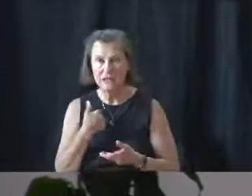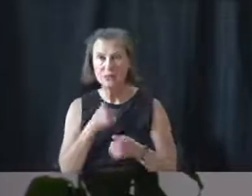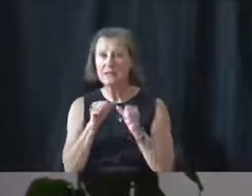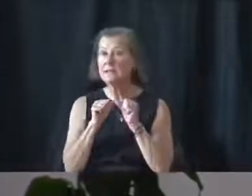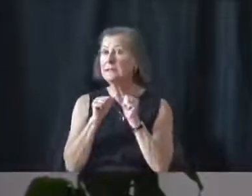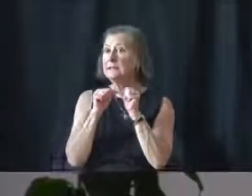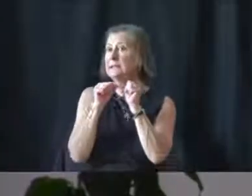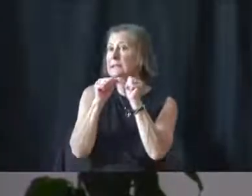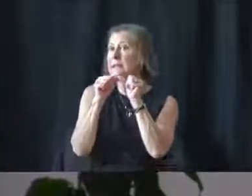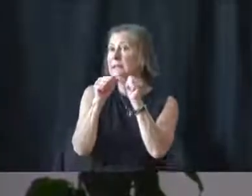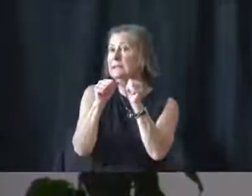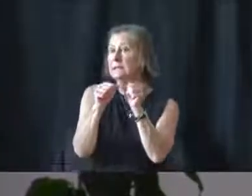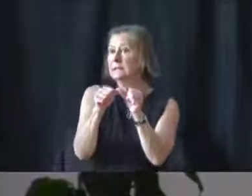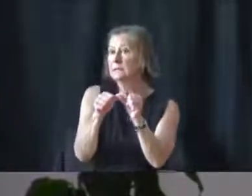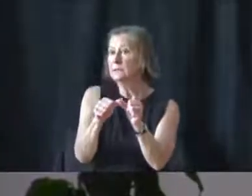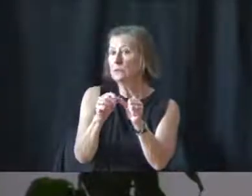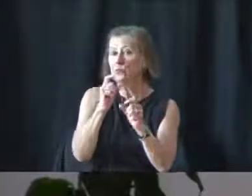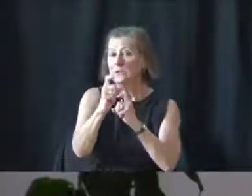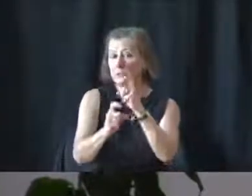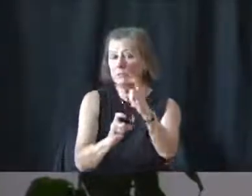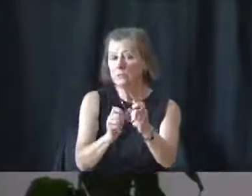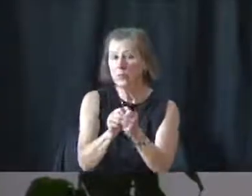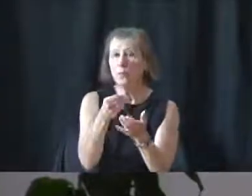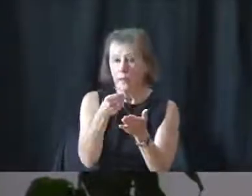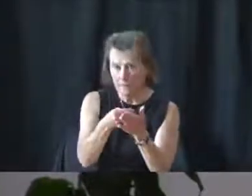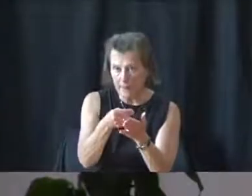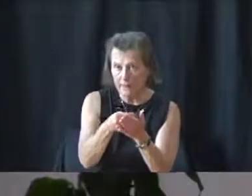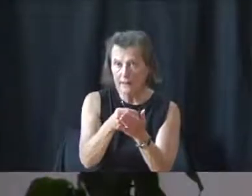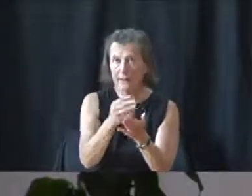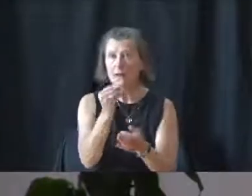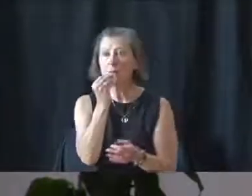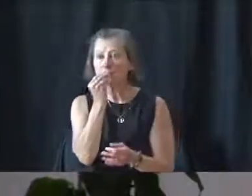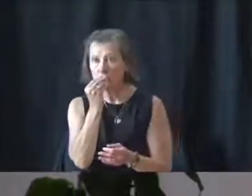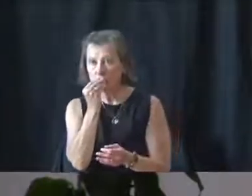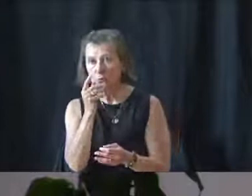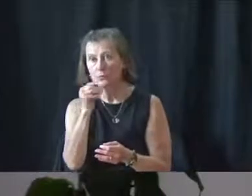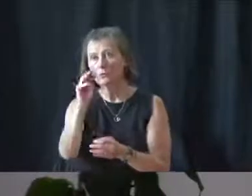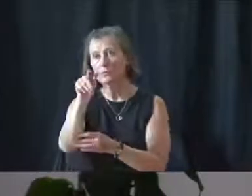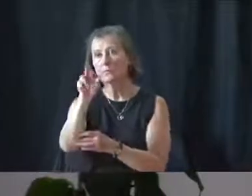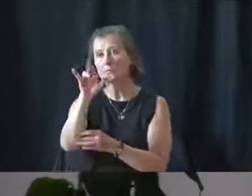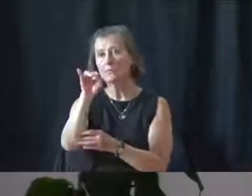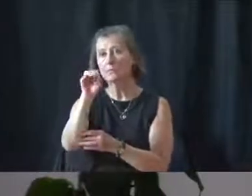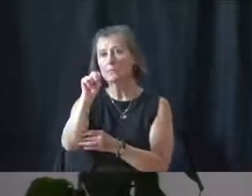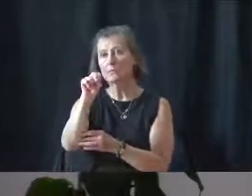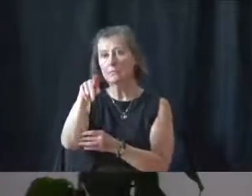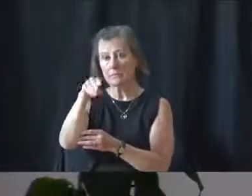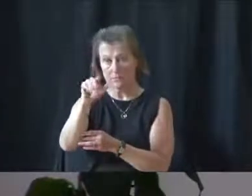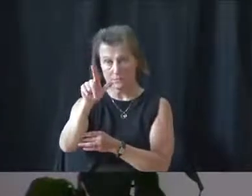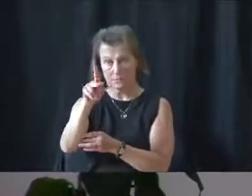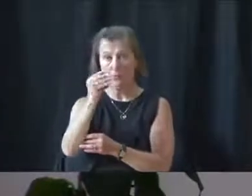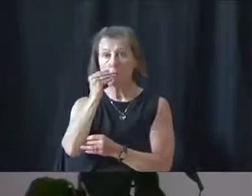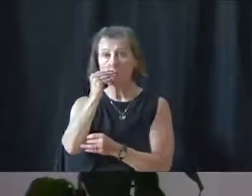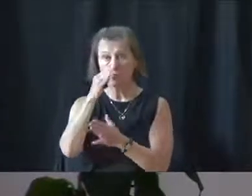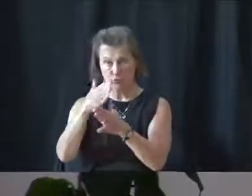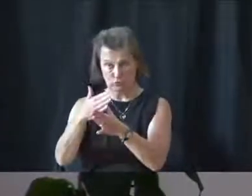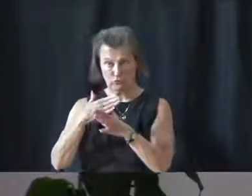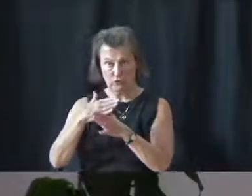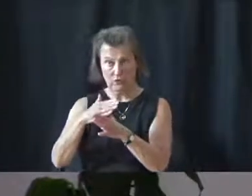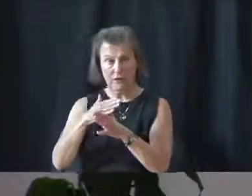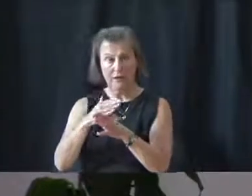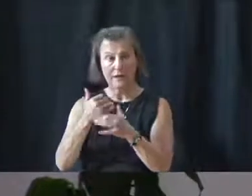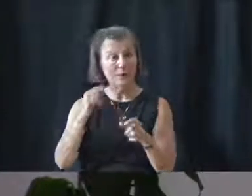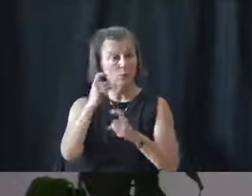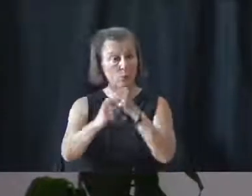continue to contribute with money and food to the Marion Polk Food Share, and any donations of